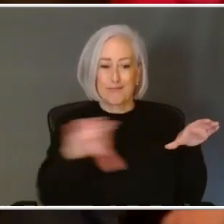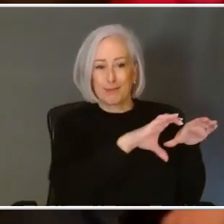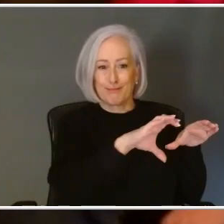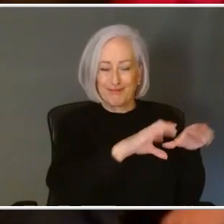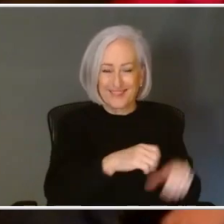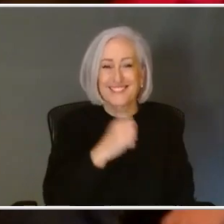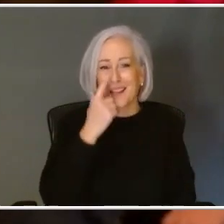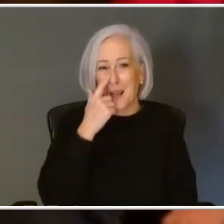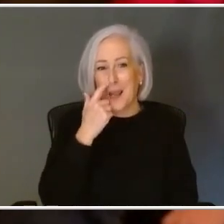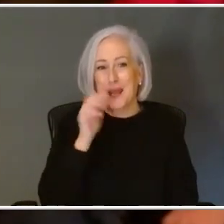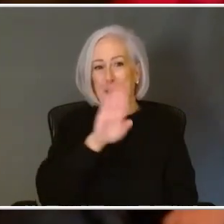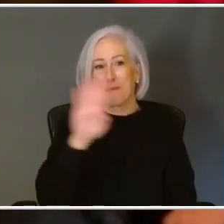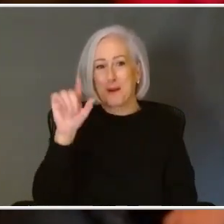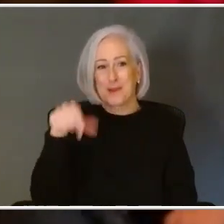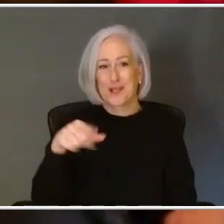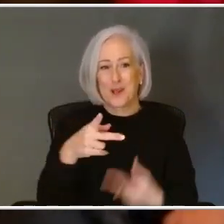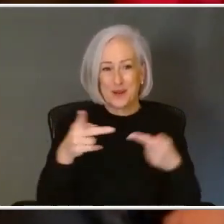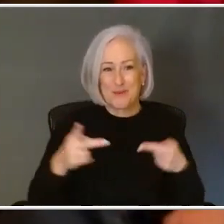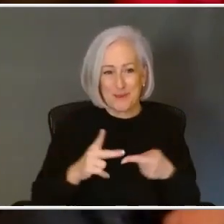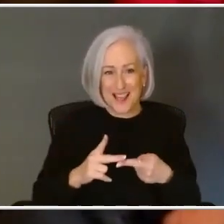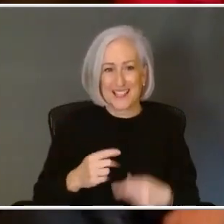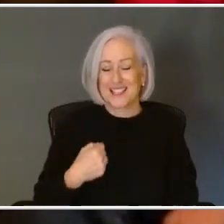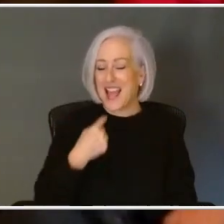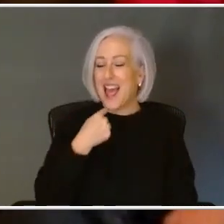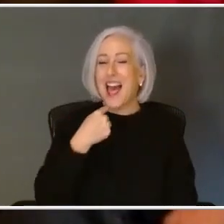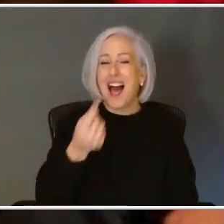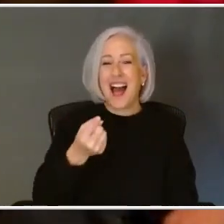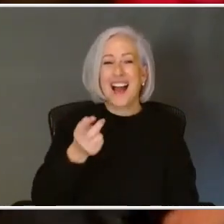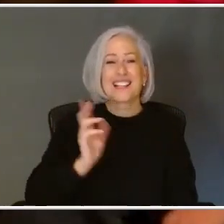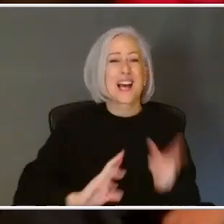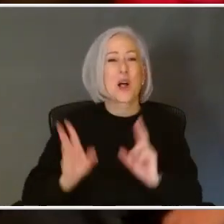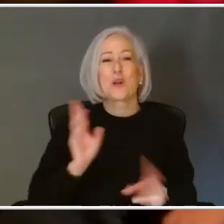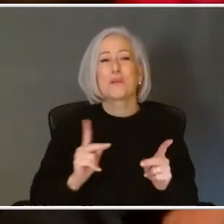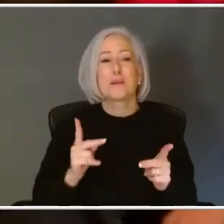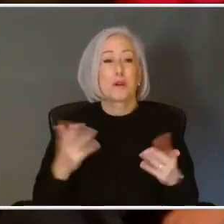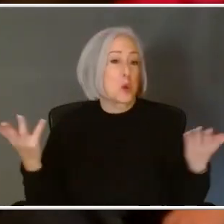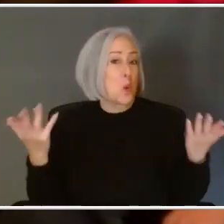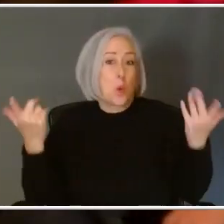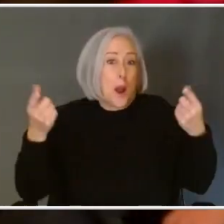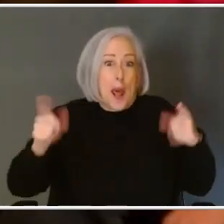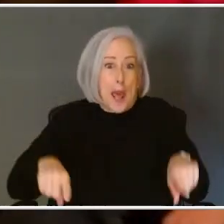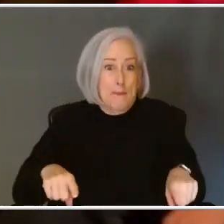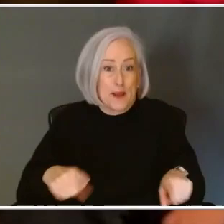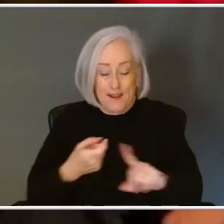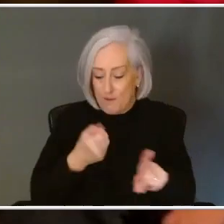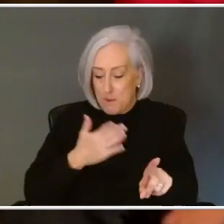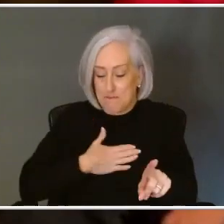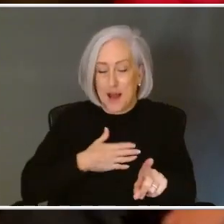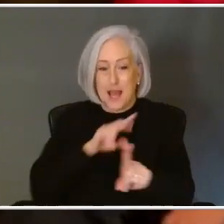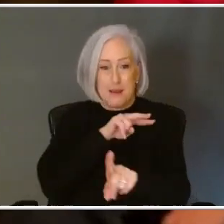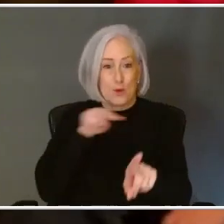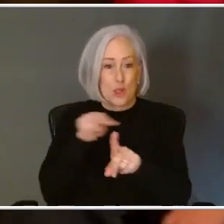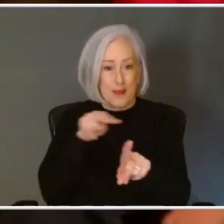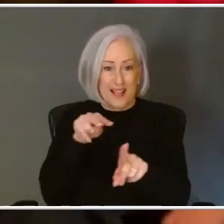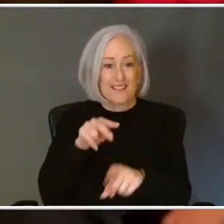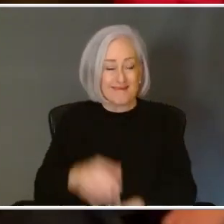Very barbecue place. And when I tell people, I just tell people what happened, like from what I remember, my perspective of it